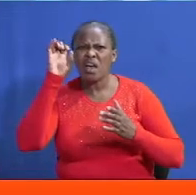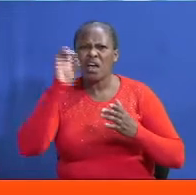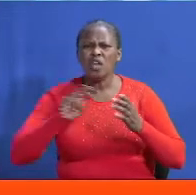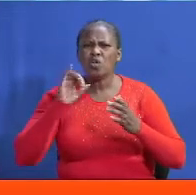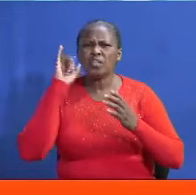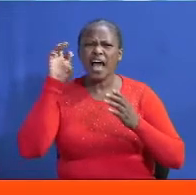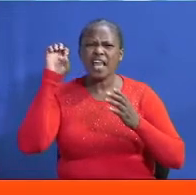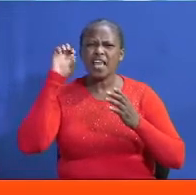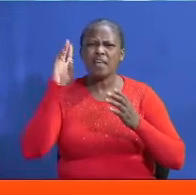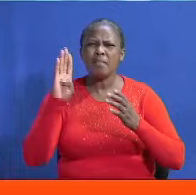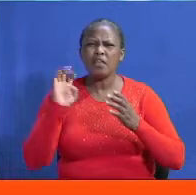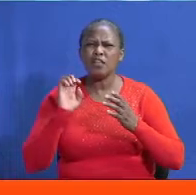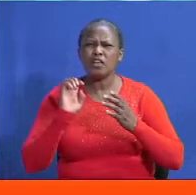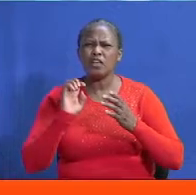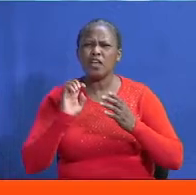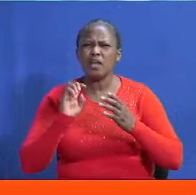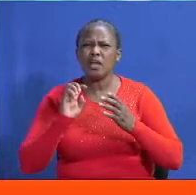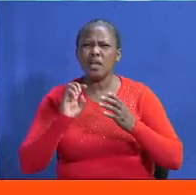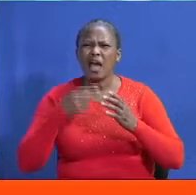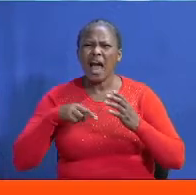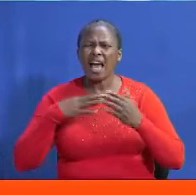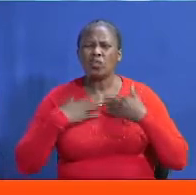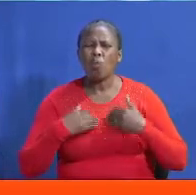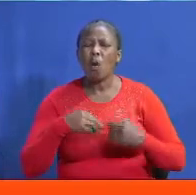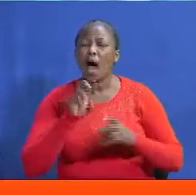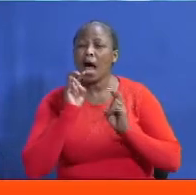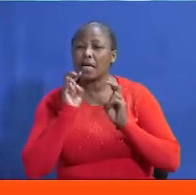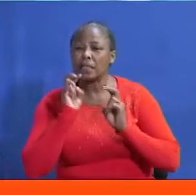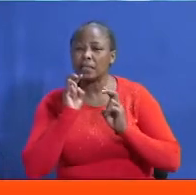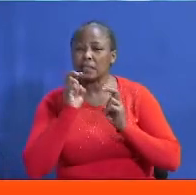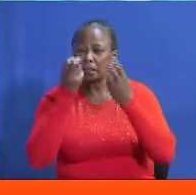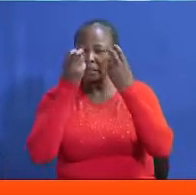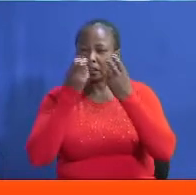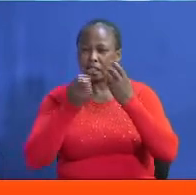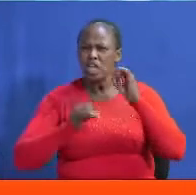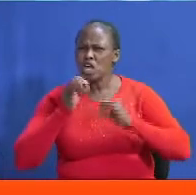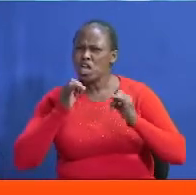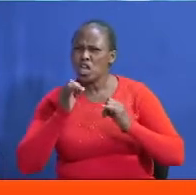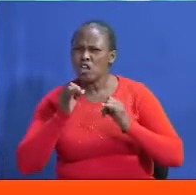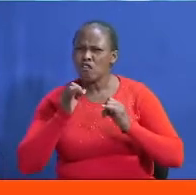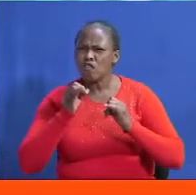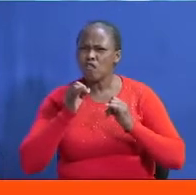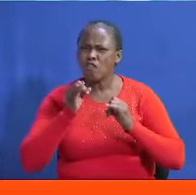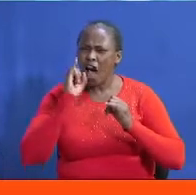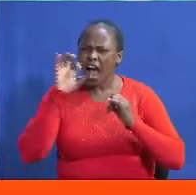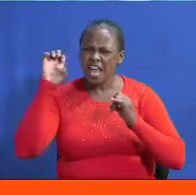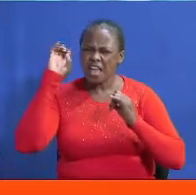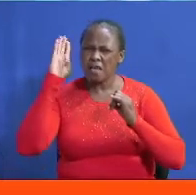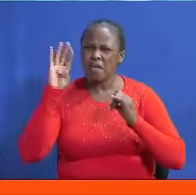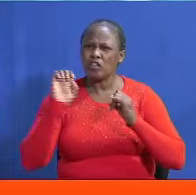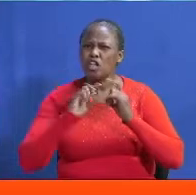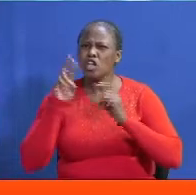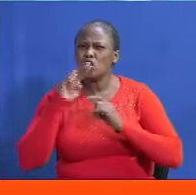to see if it conducts elections through by using these principles. Right. So, for example, the